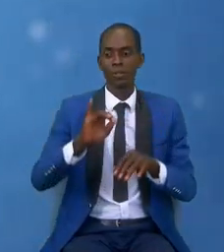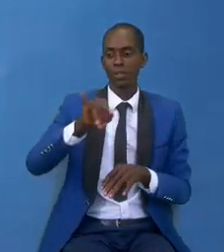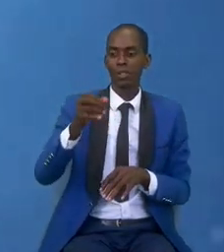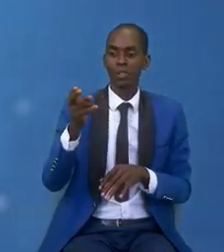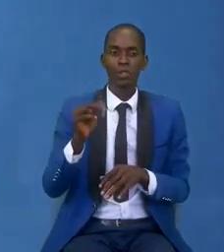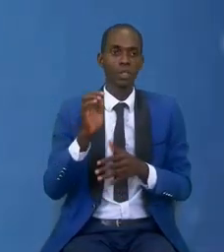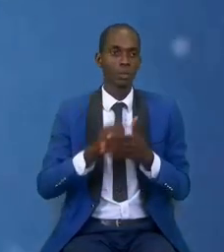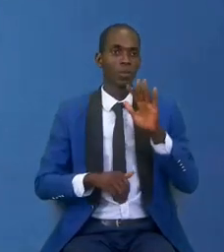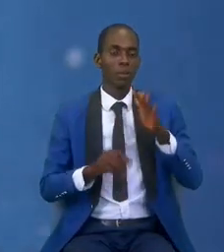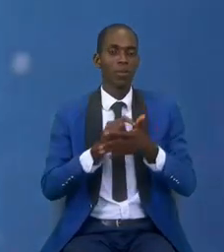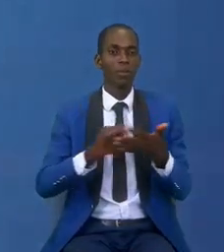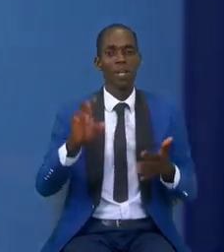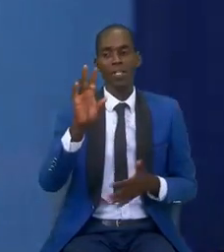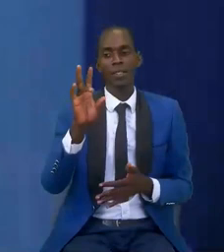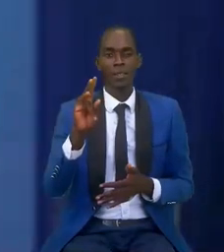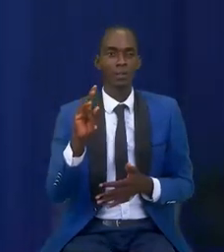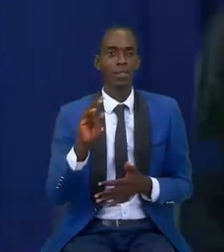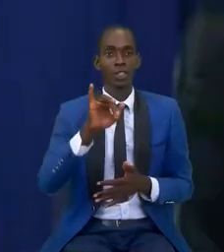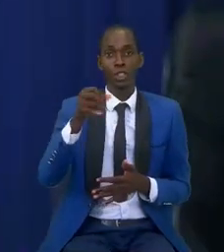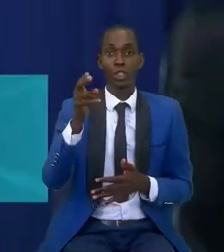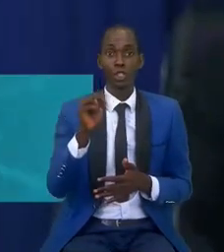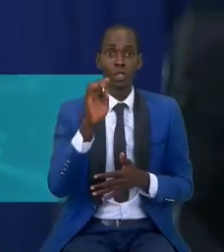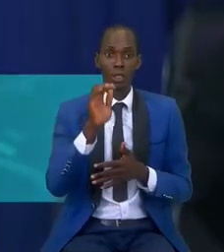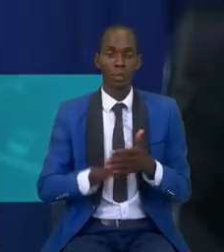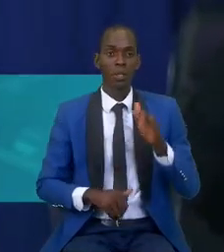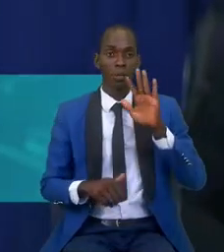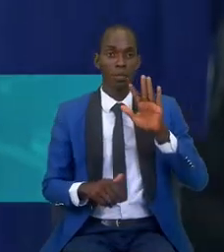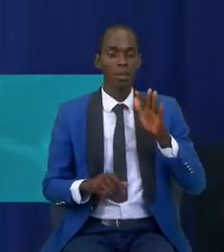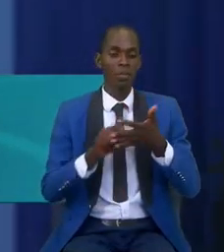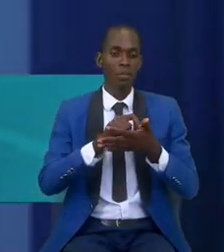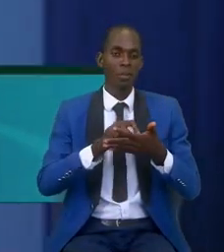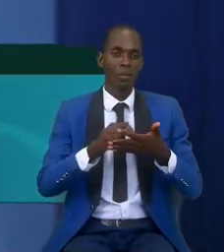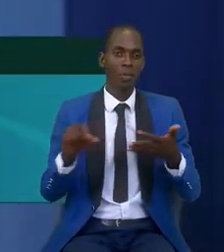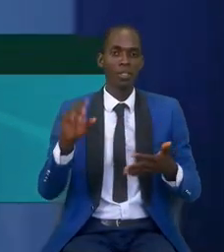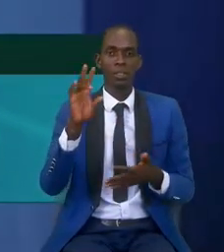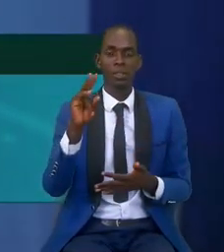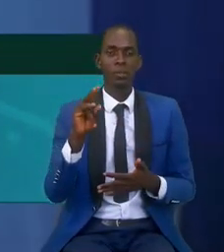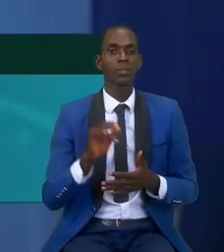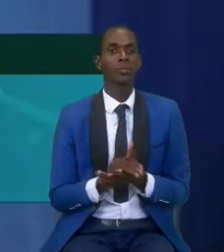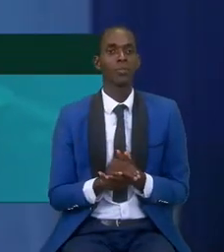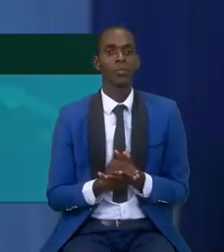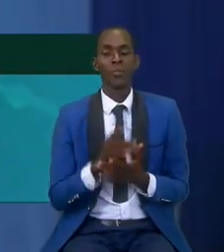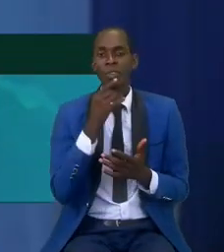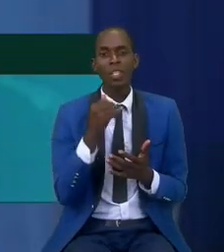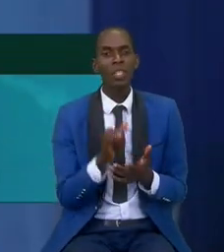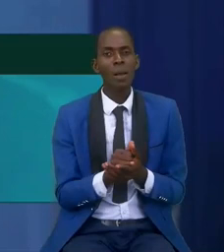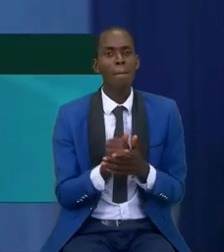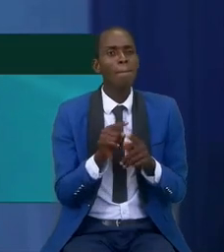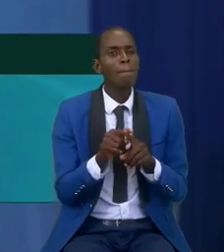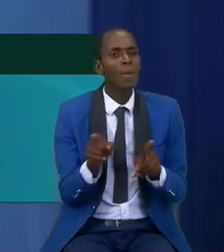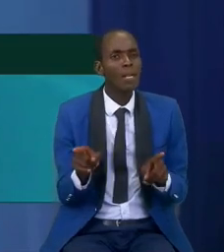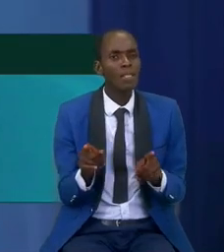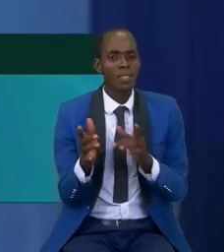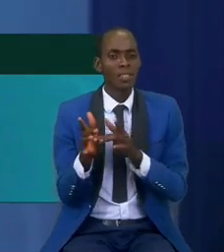I will look in at verse 17 he said but Jesus answered them my father